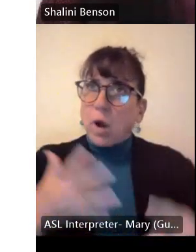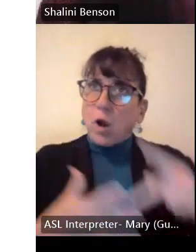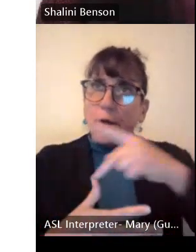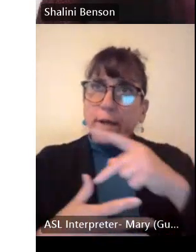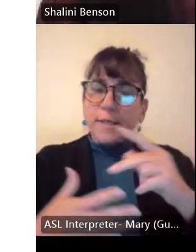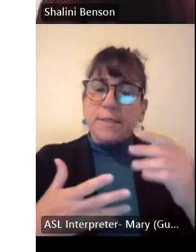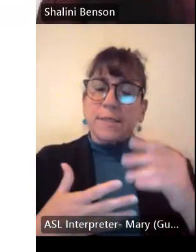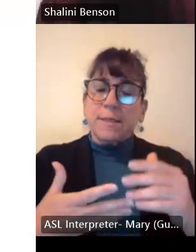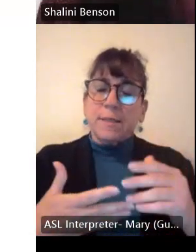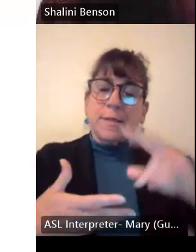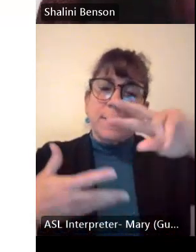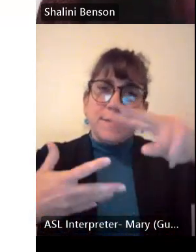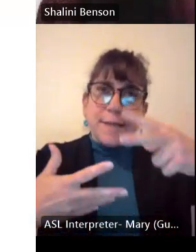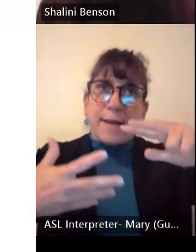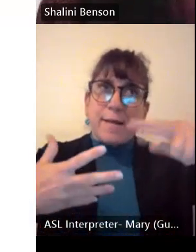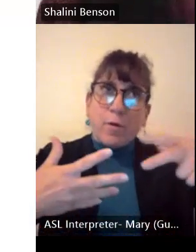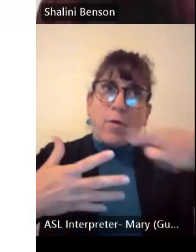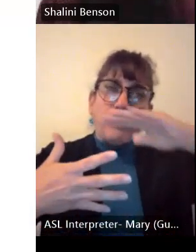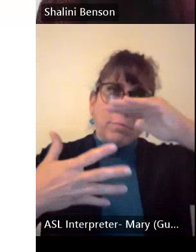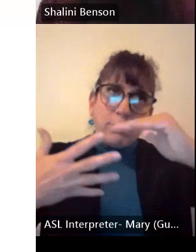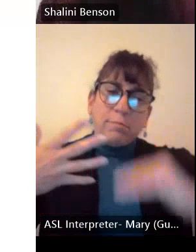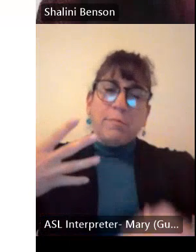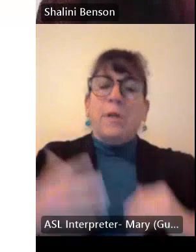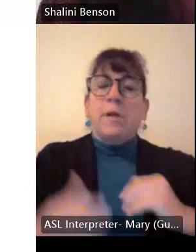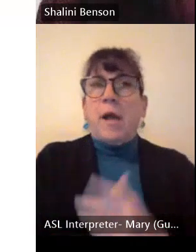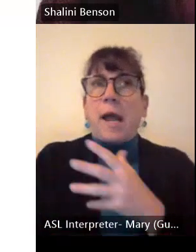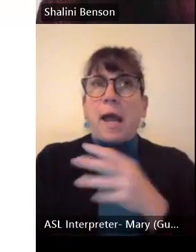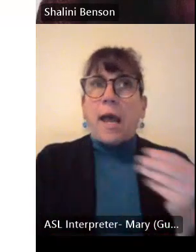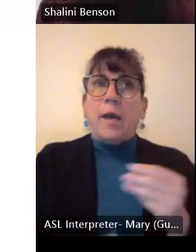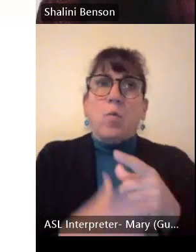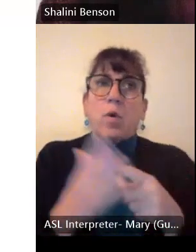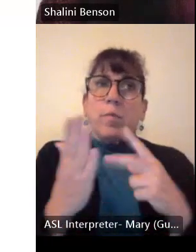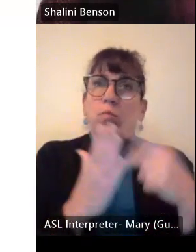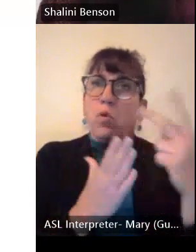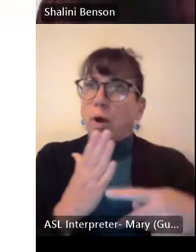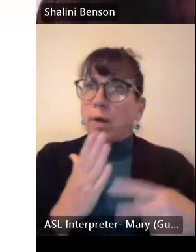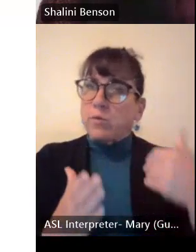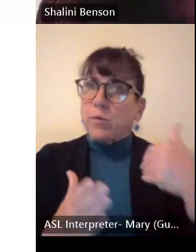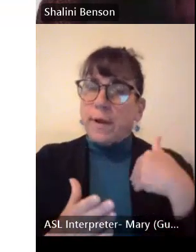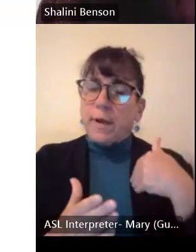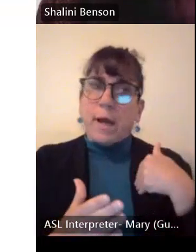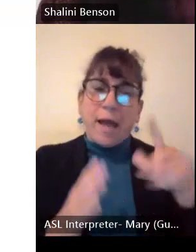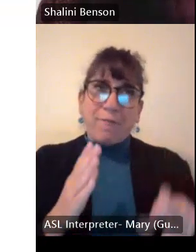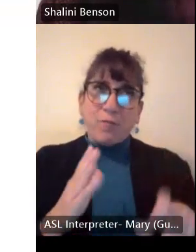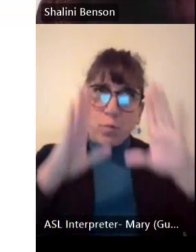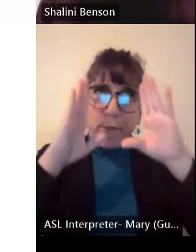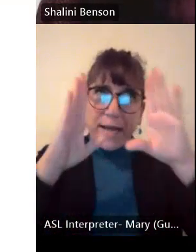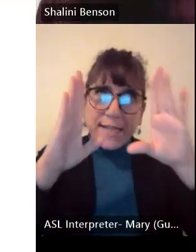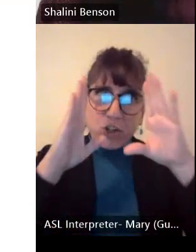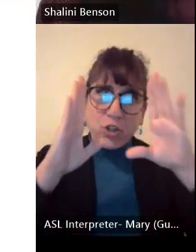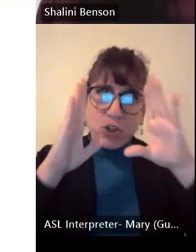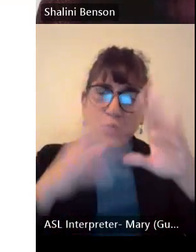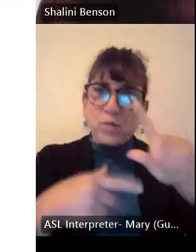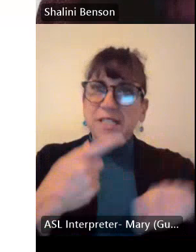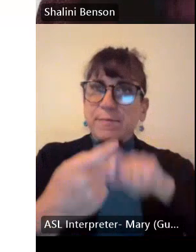our next highest priorities? And what other programs do we have to pay attention to in particular?